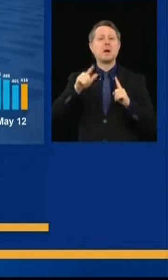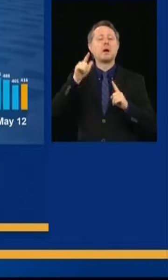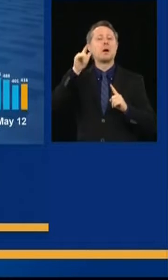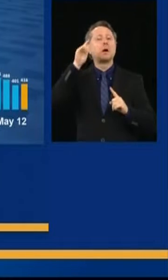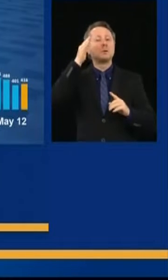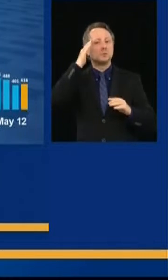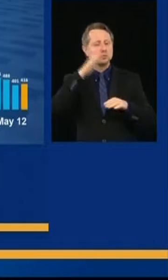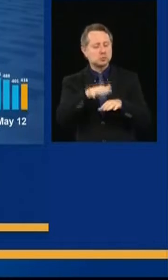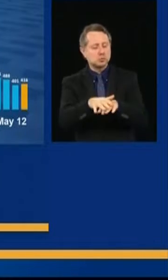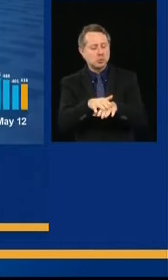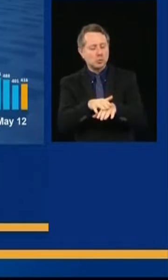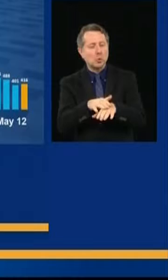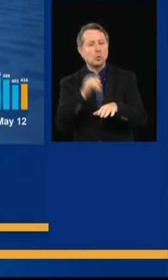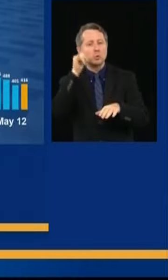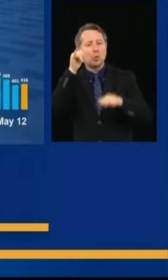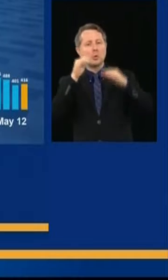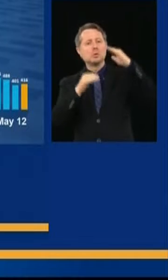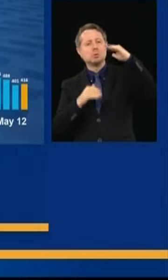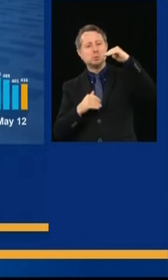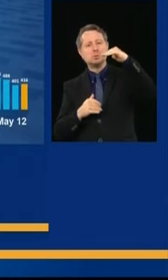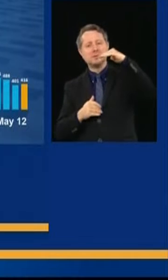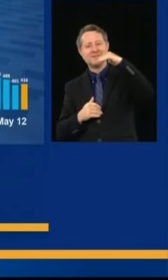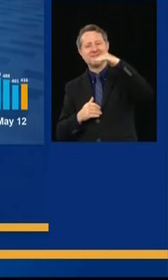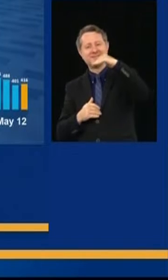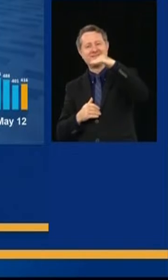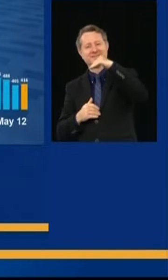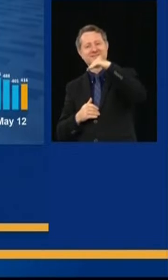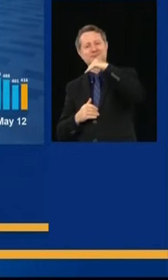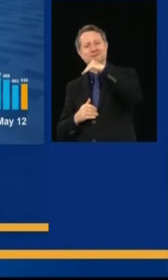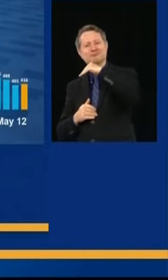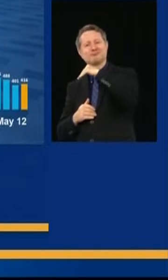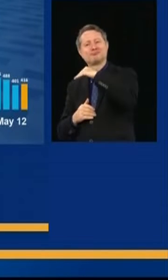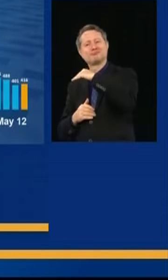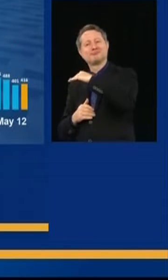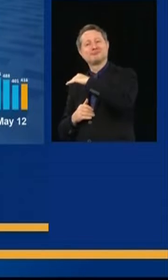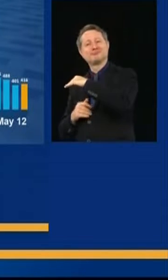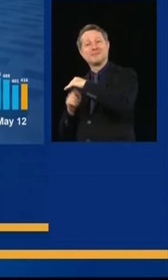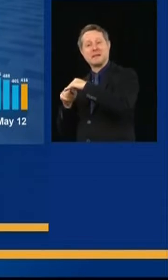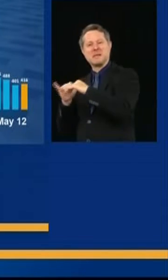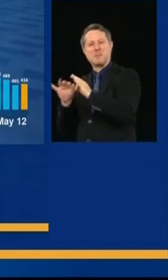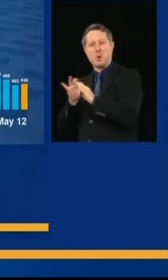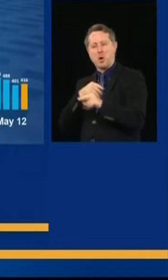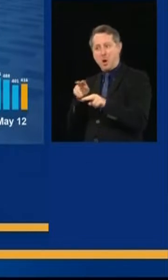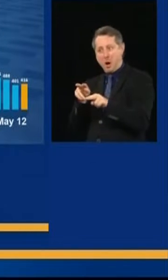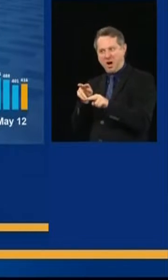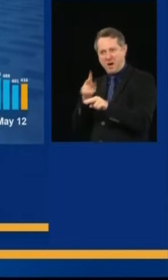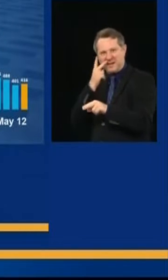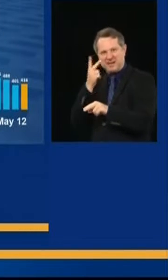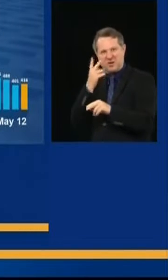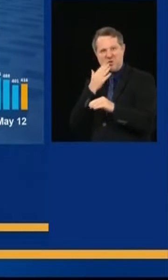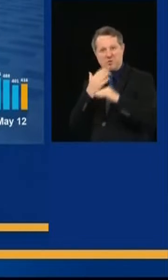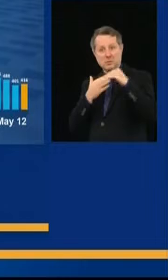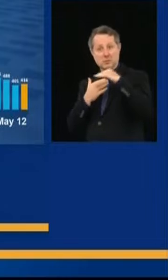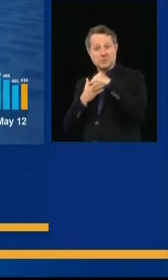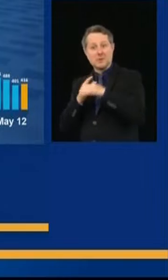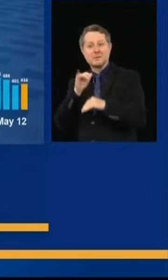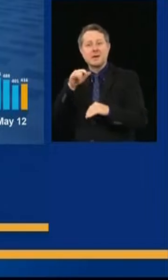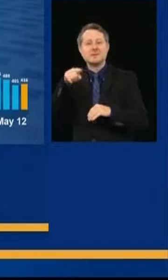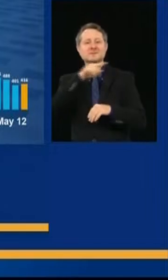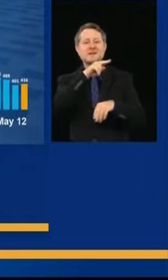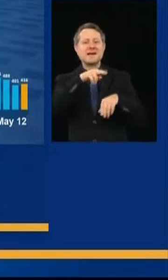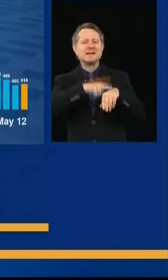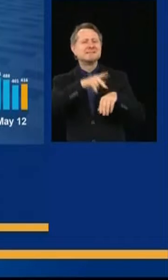was. And that's important. That's what the national experts are talking about when they